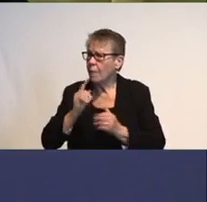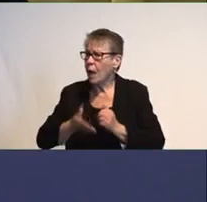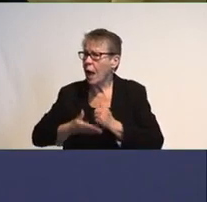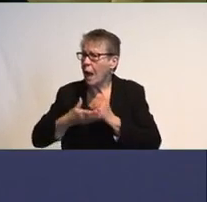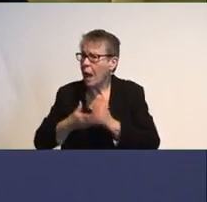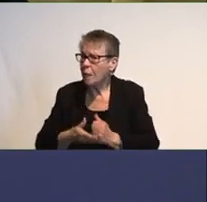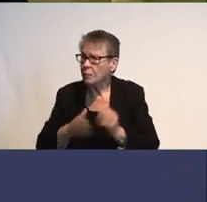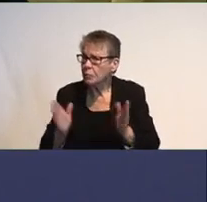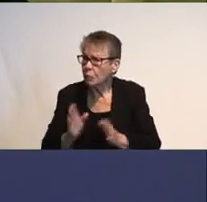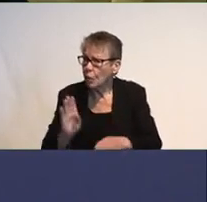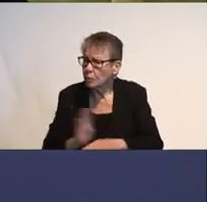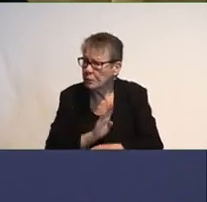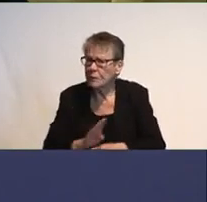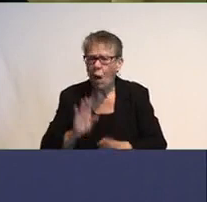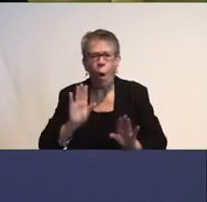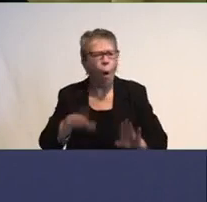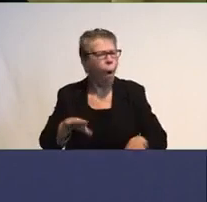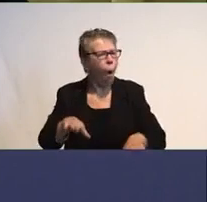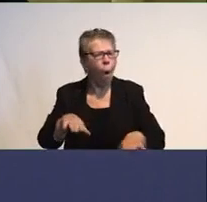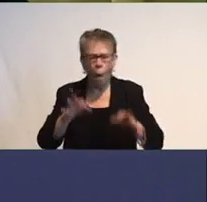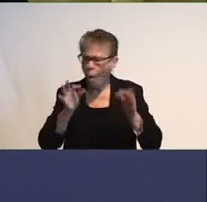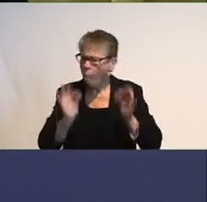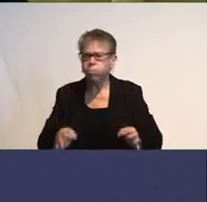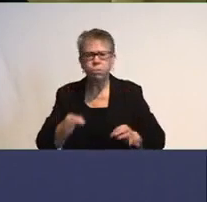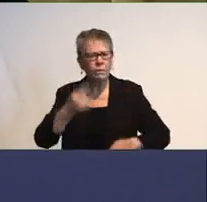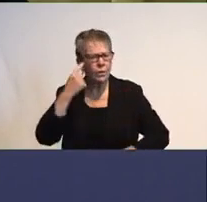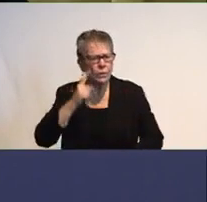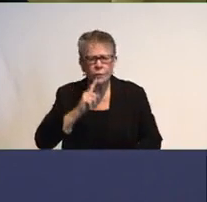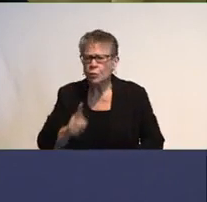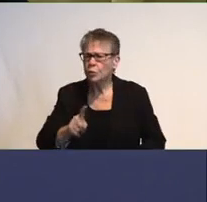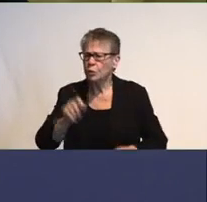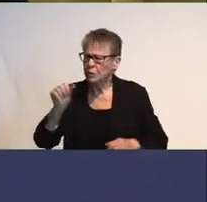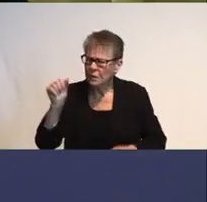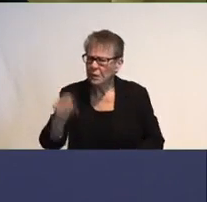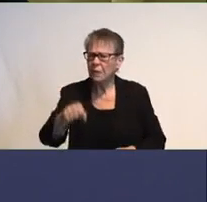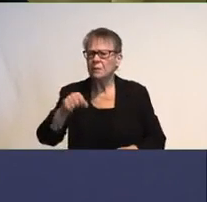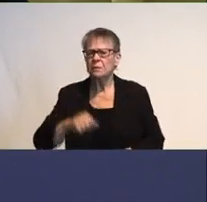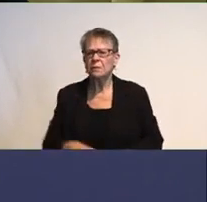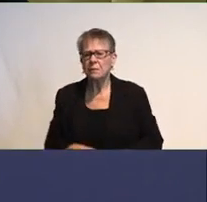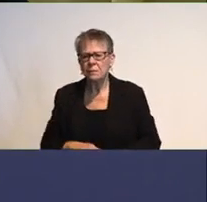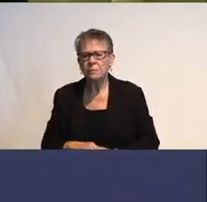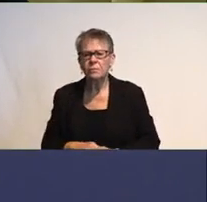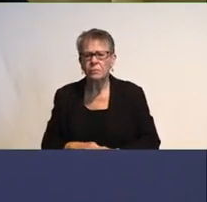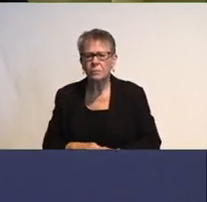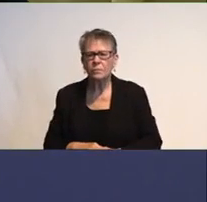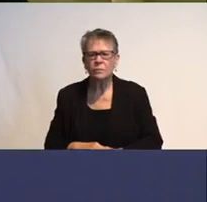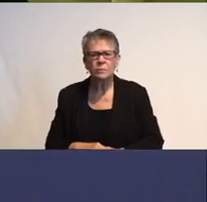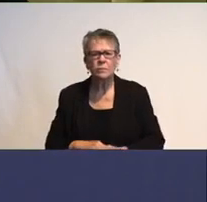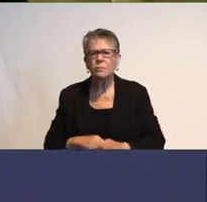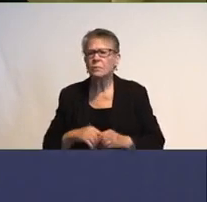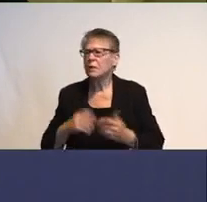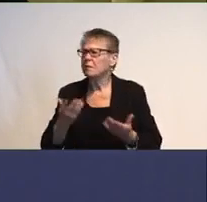said the same thing even before we even knew about Omicron. The